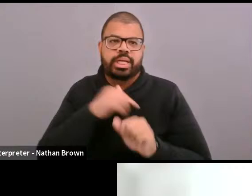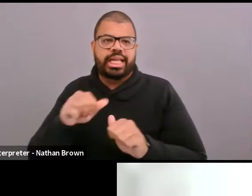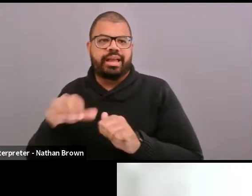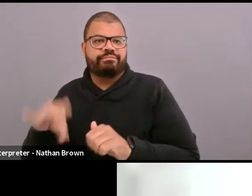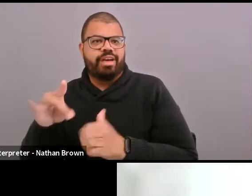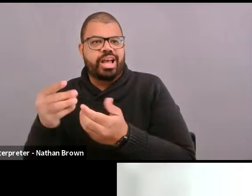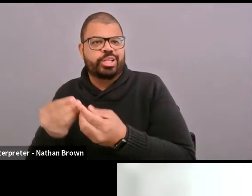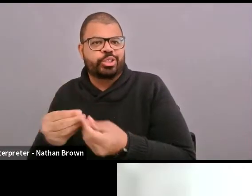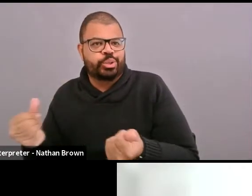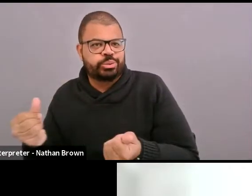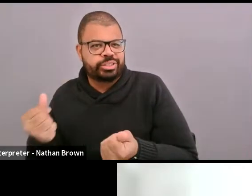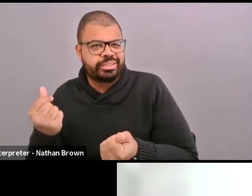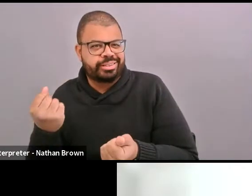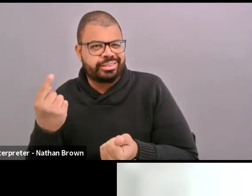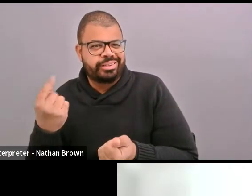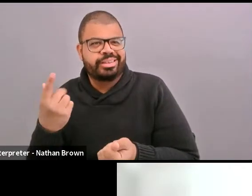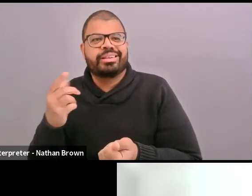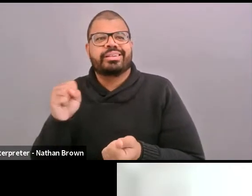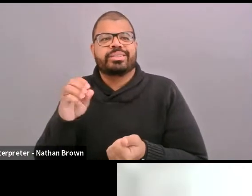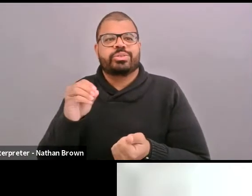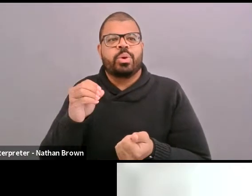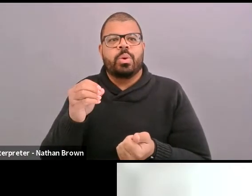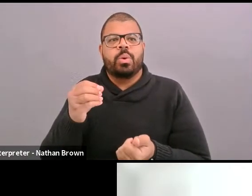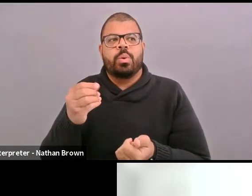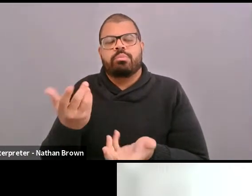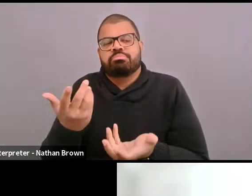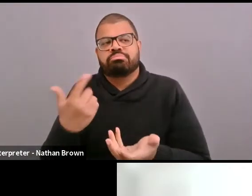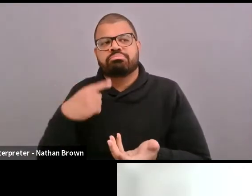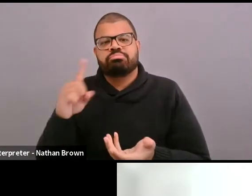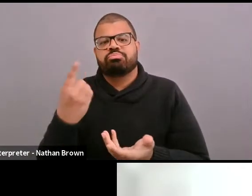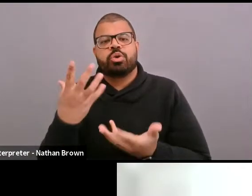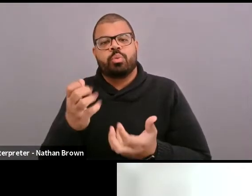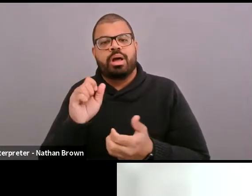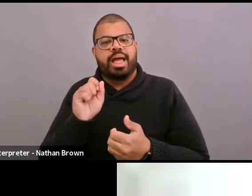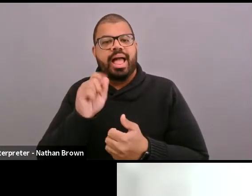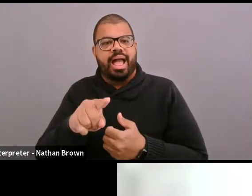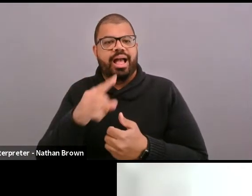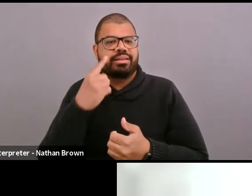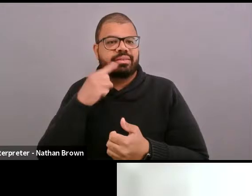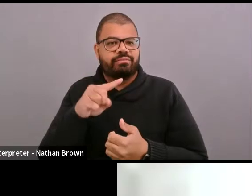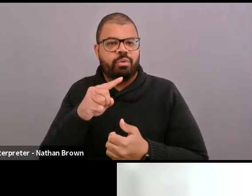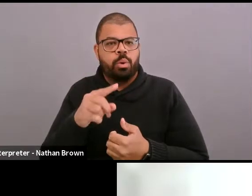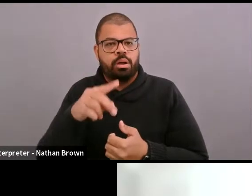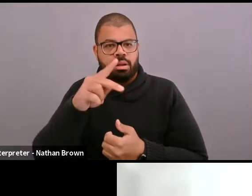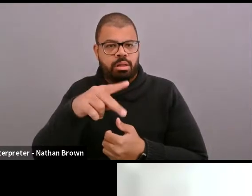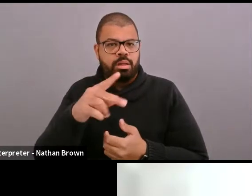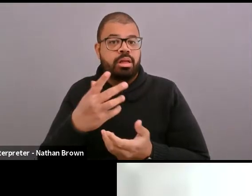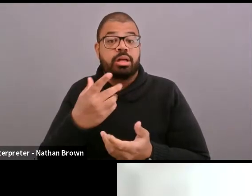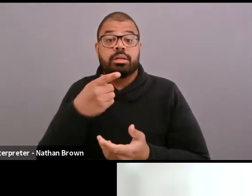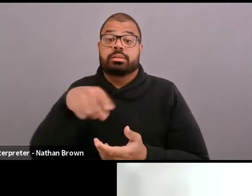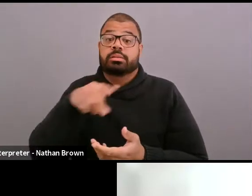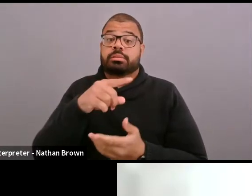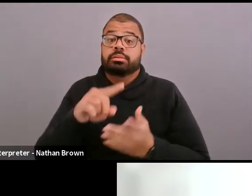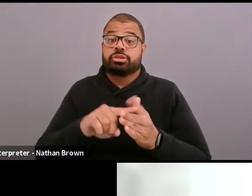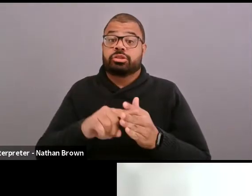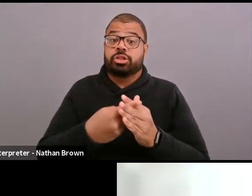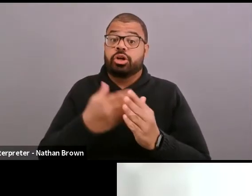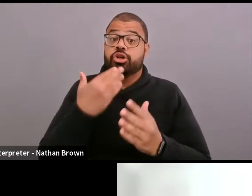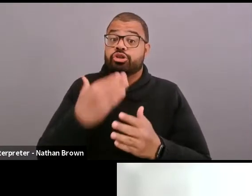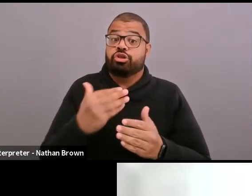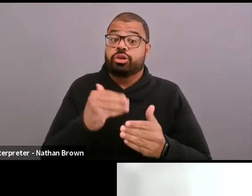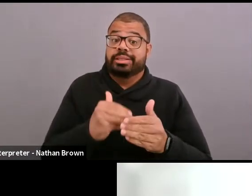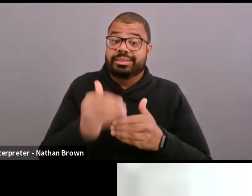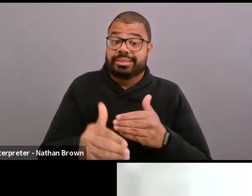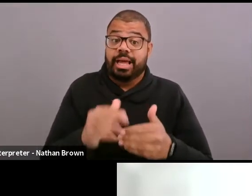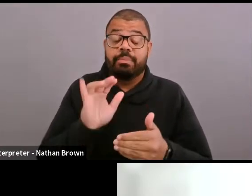So just if I can ask this question for Sharon and her colleague, Well, you start a very good steps. That was very informative for